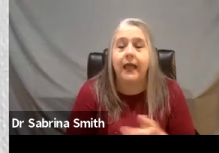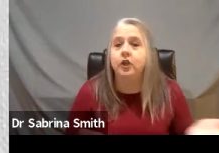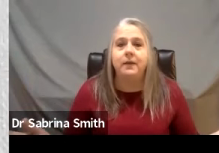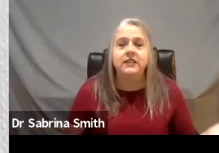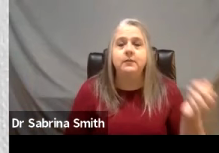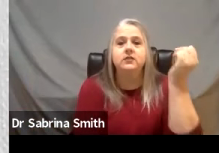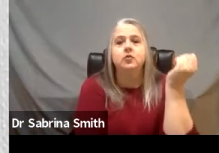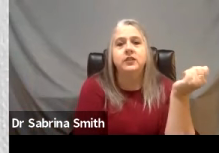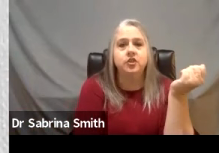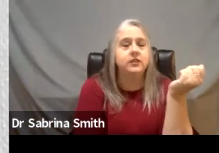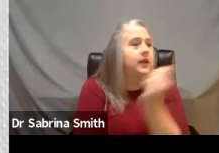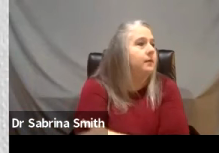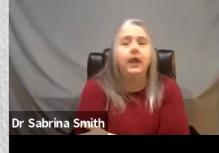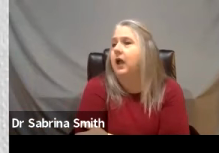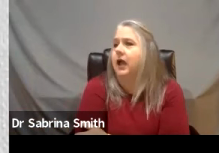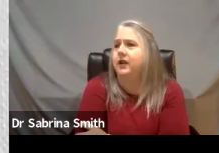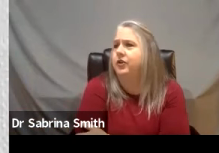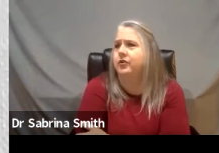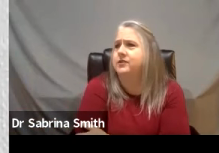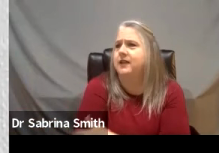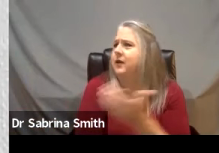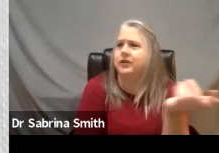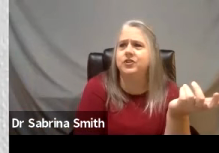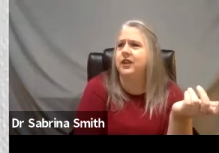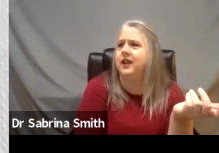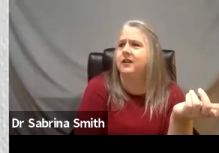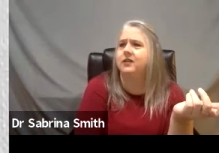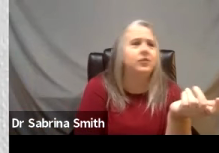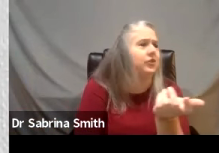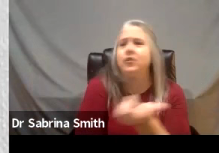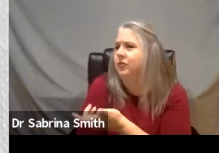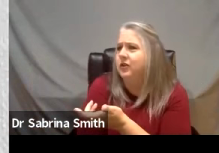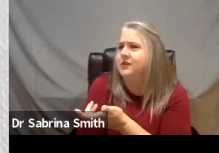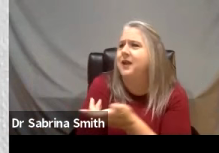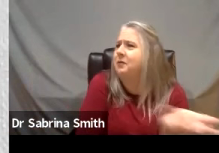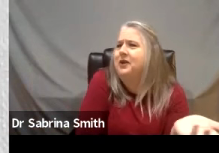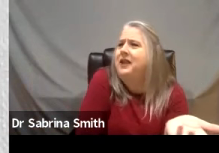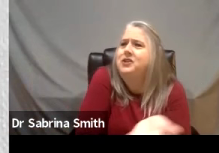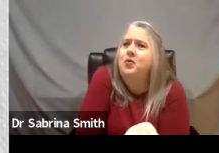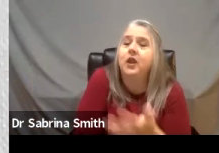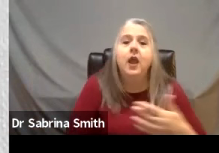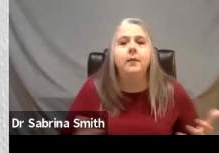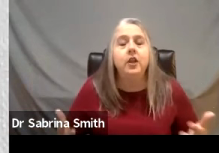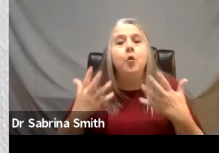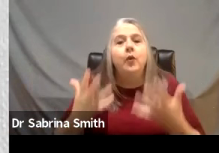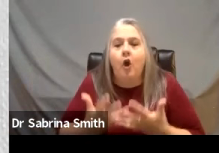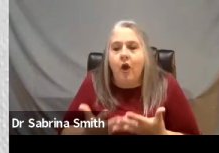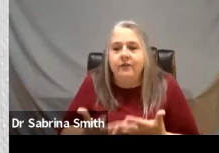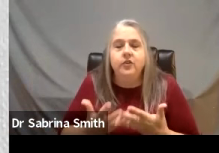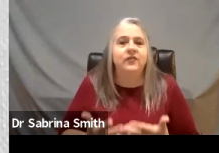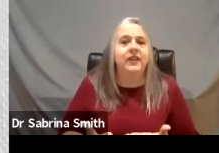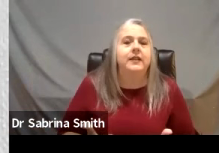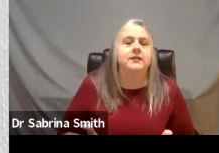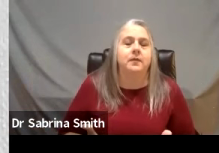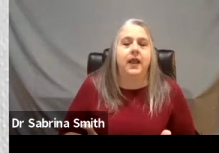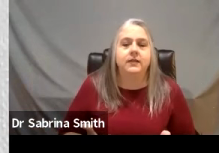Sorensen. I look at my team in the school district and I'm like, I don't know sign language. Do you? Because apparently I don't. I mean, we all have